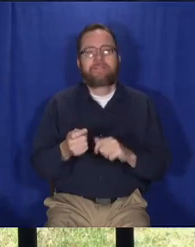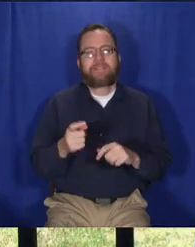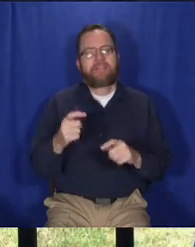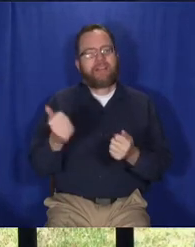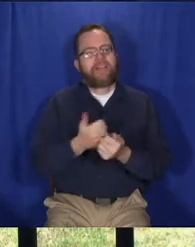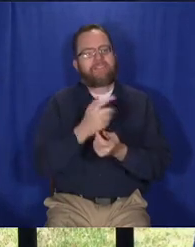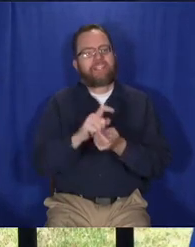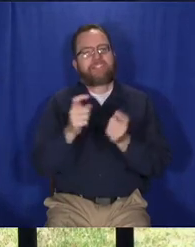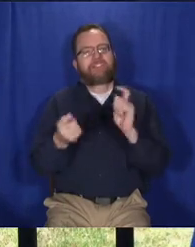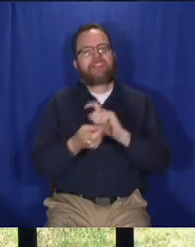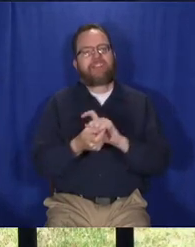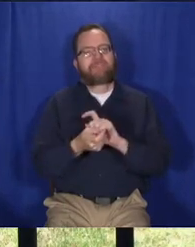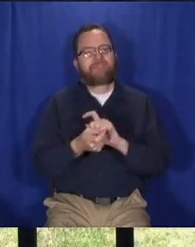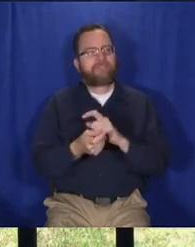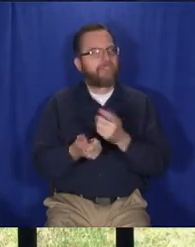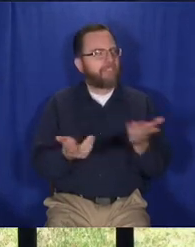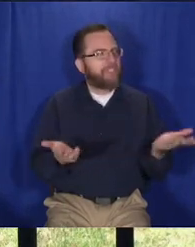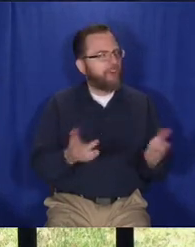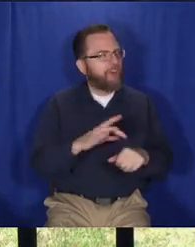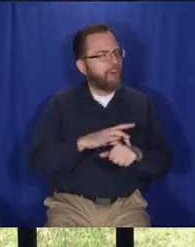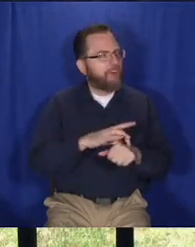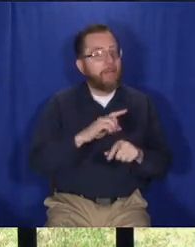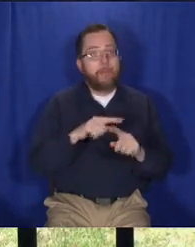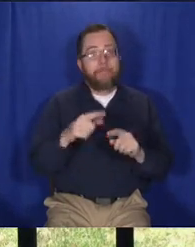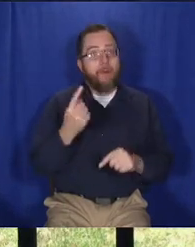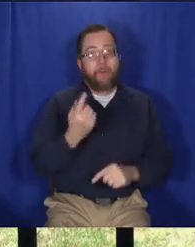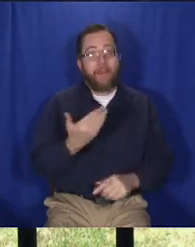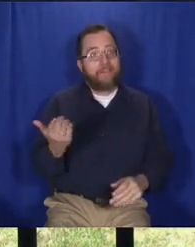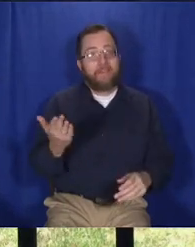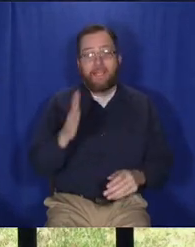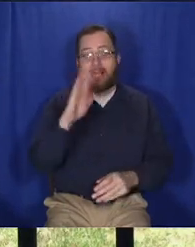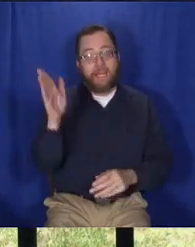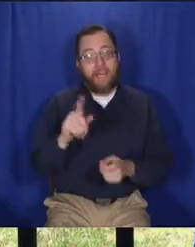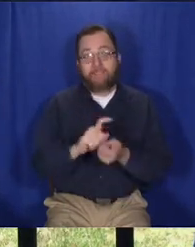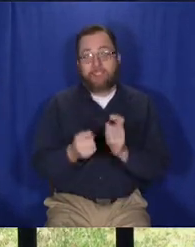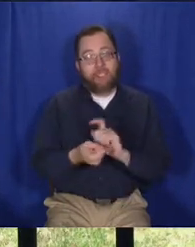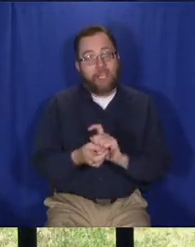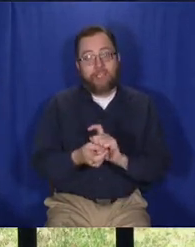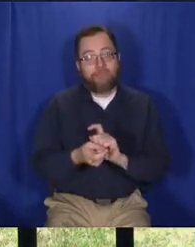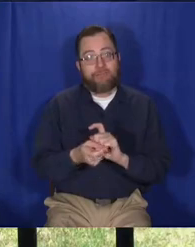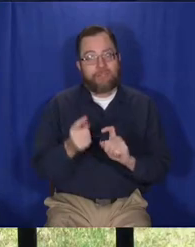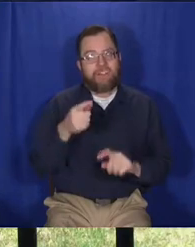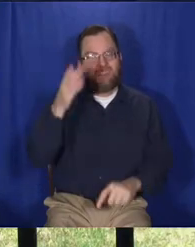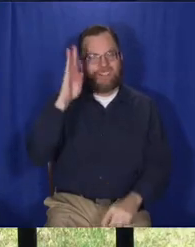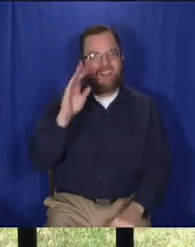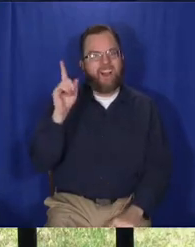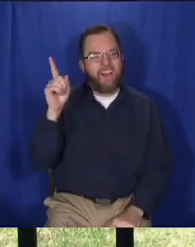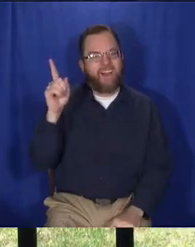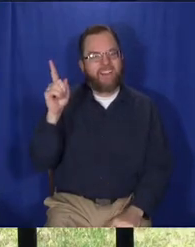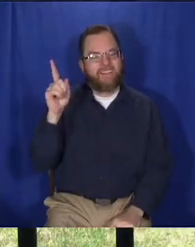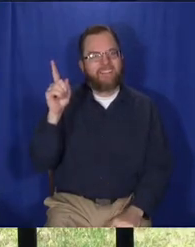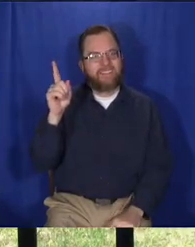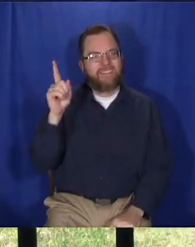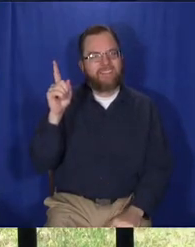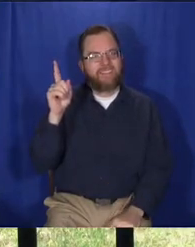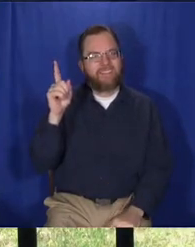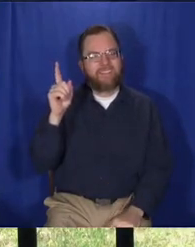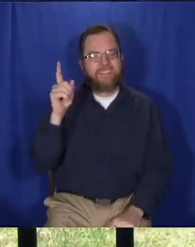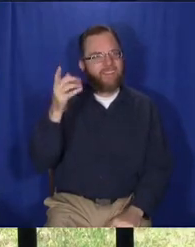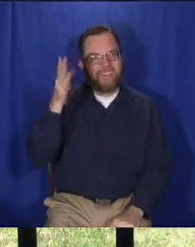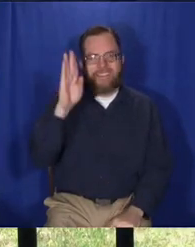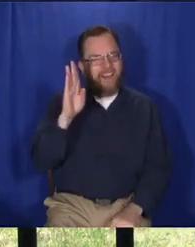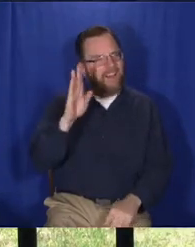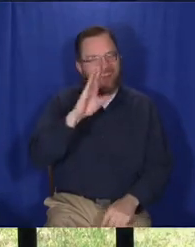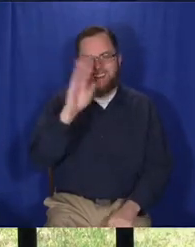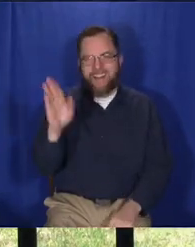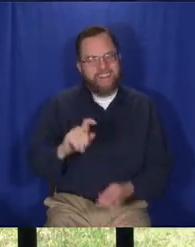called immutable. You try to say it. Very good. Immutable. And it means God